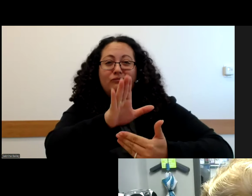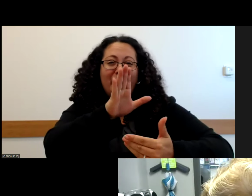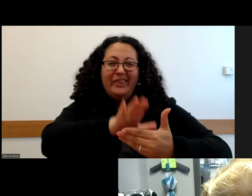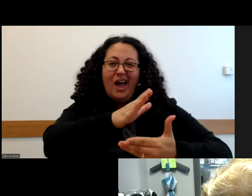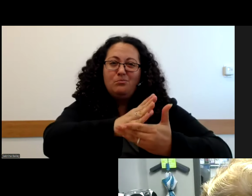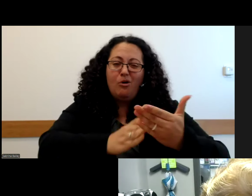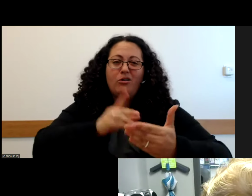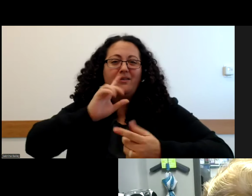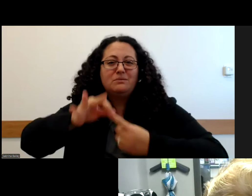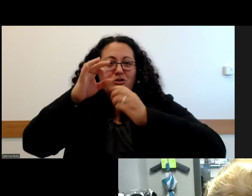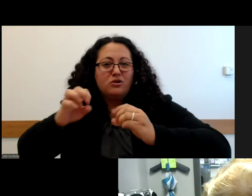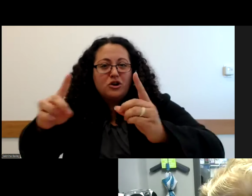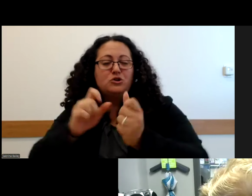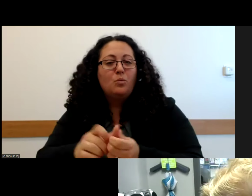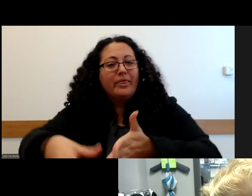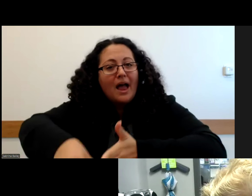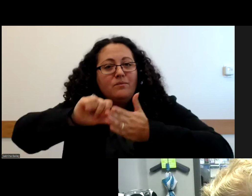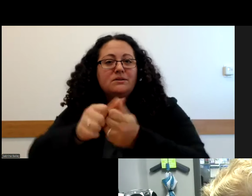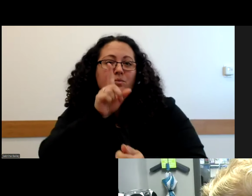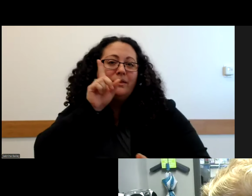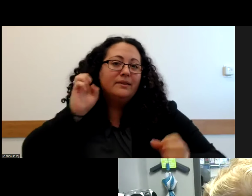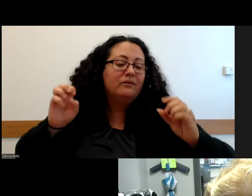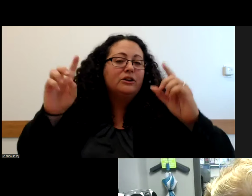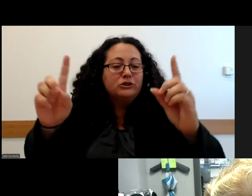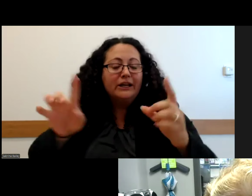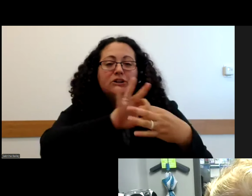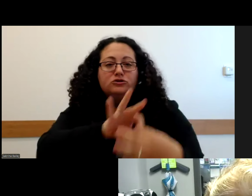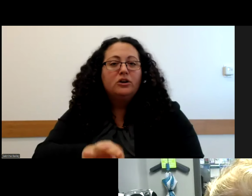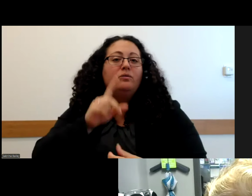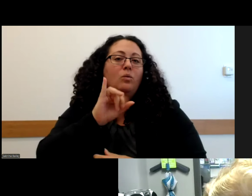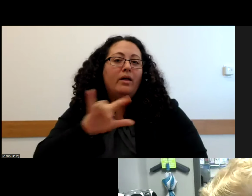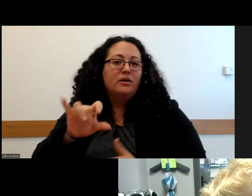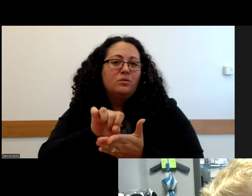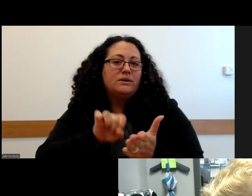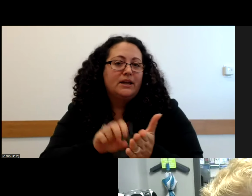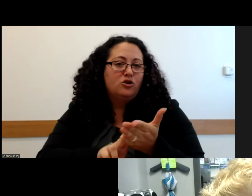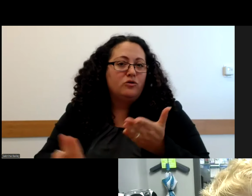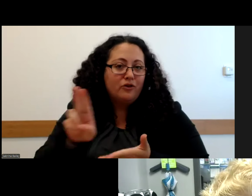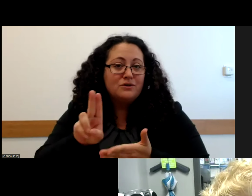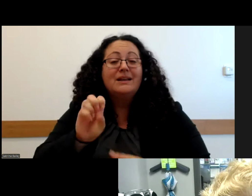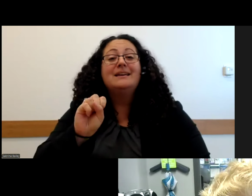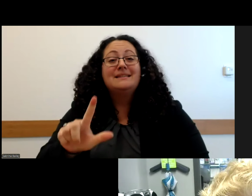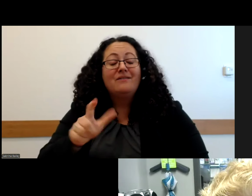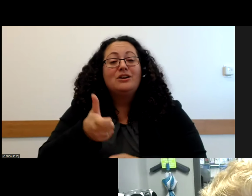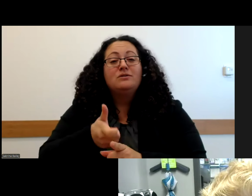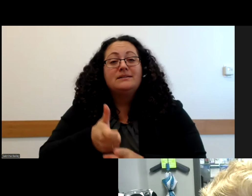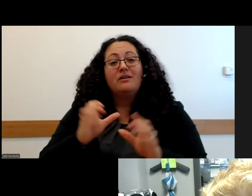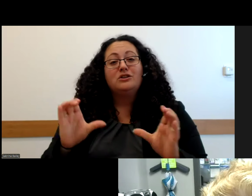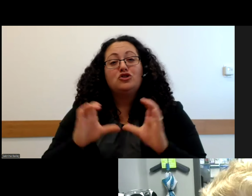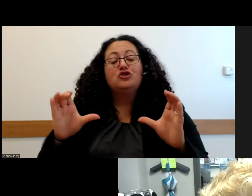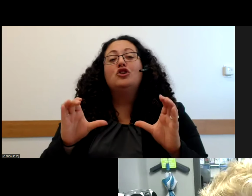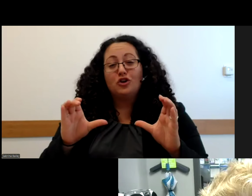Special Education with an emphasis on Deaf Education from Illinois State University. Stephanie is a certified